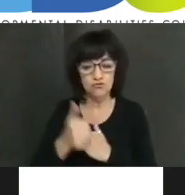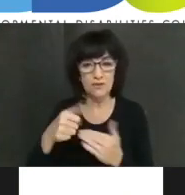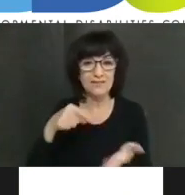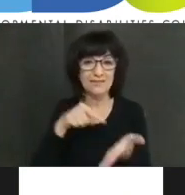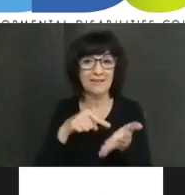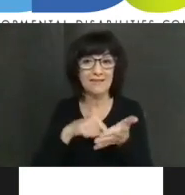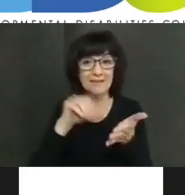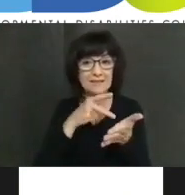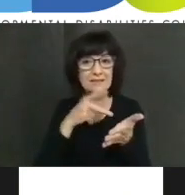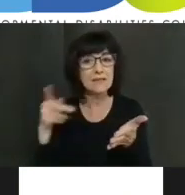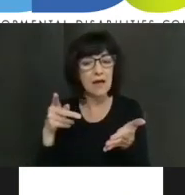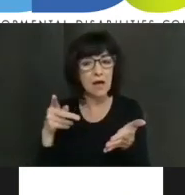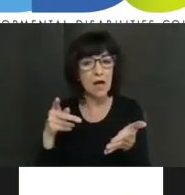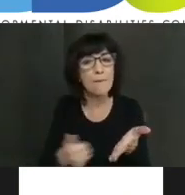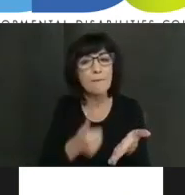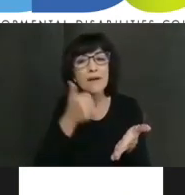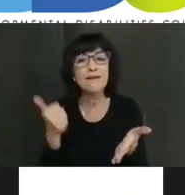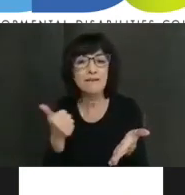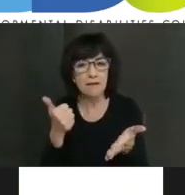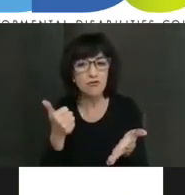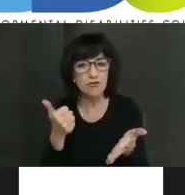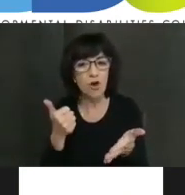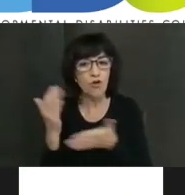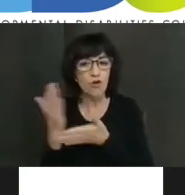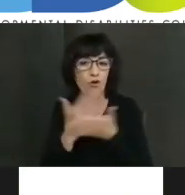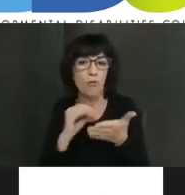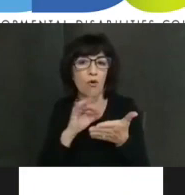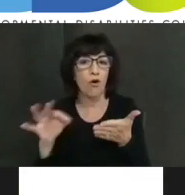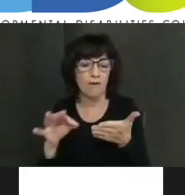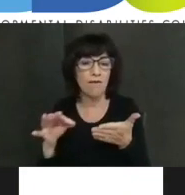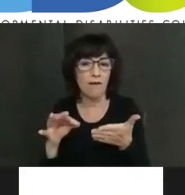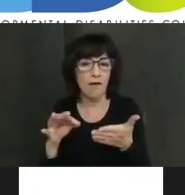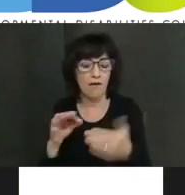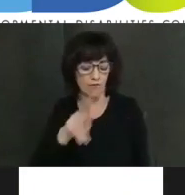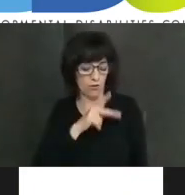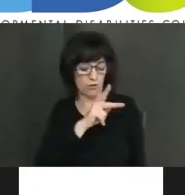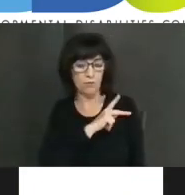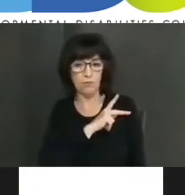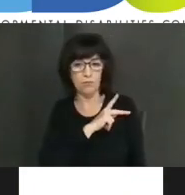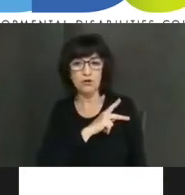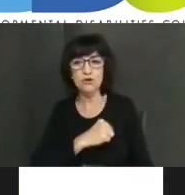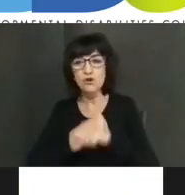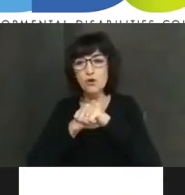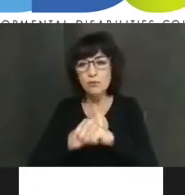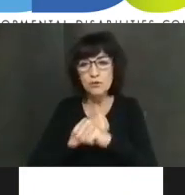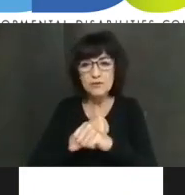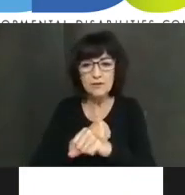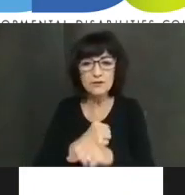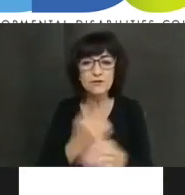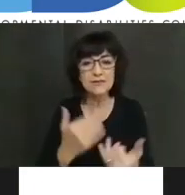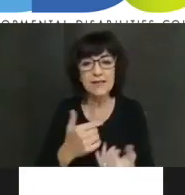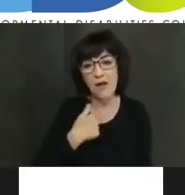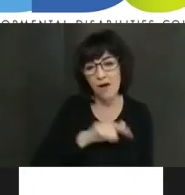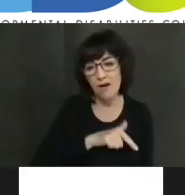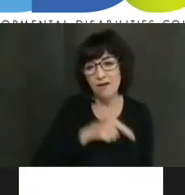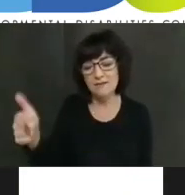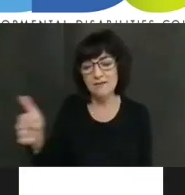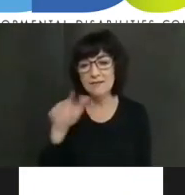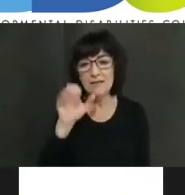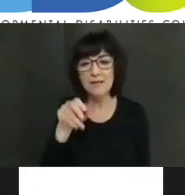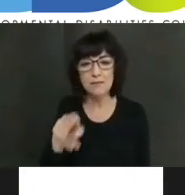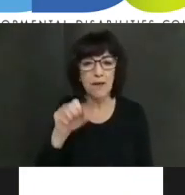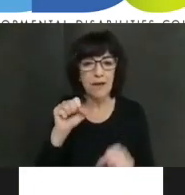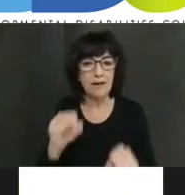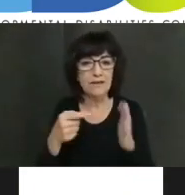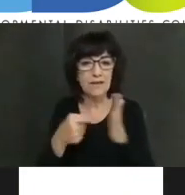of personal protection. That's what we call it. So I'm going to stop talking and let Ben take it from here and show the demo. I think